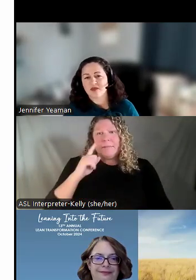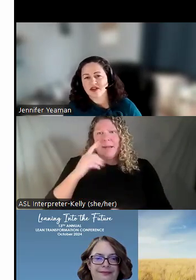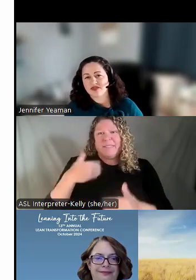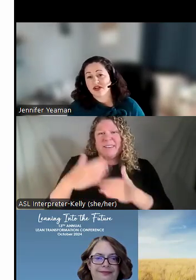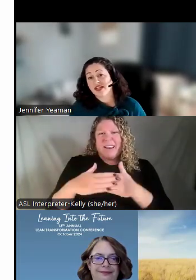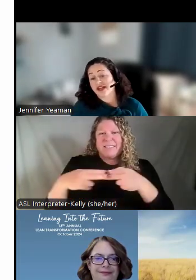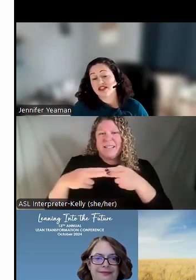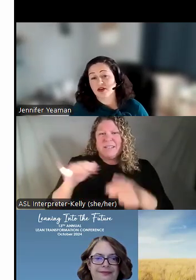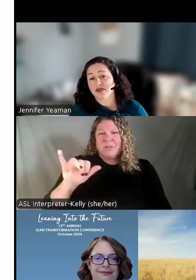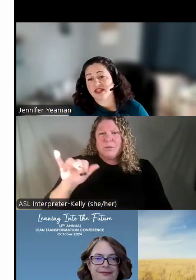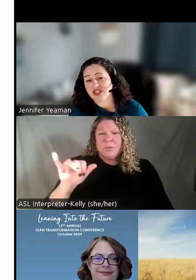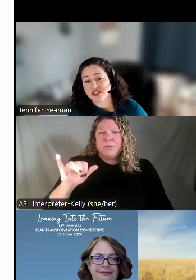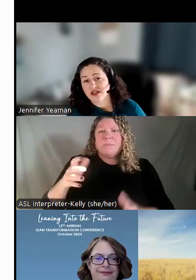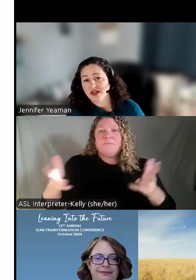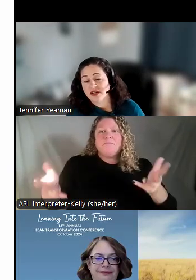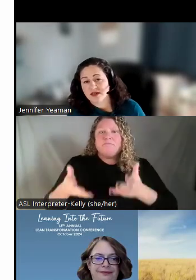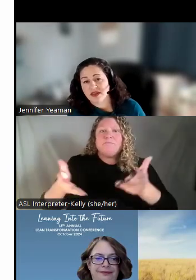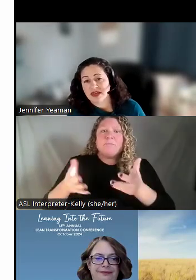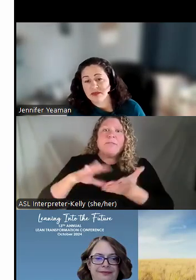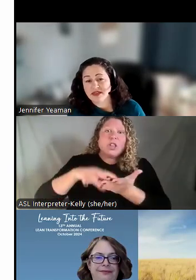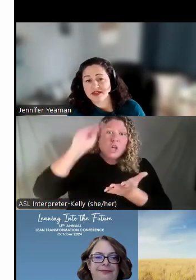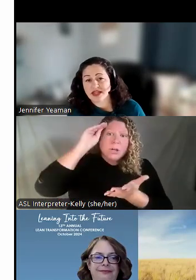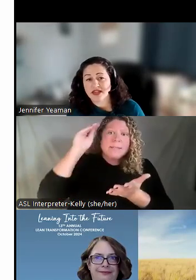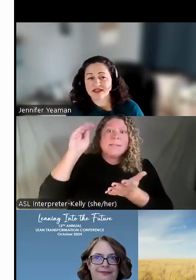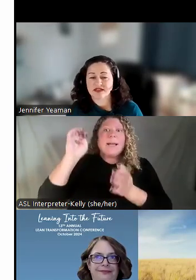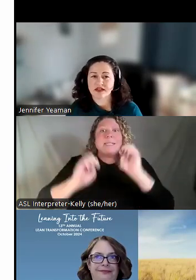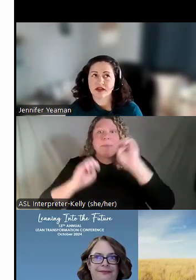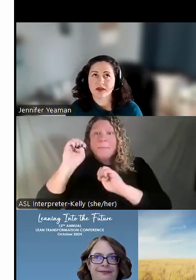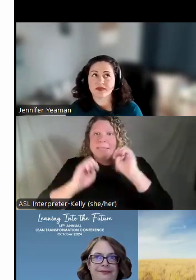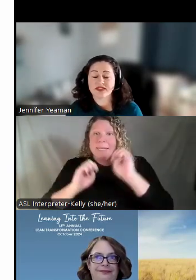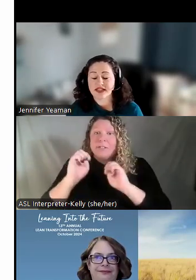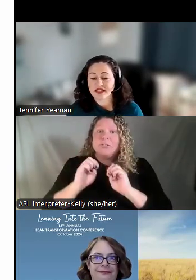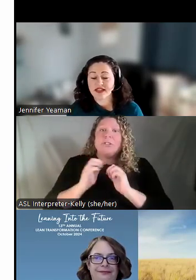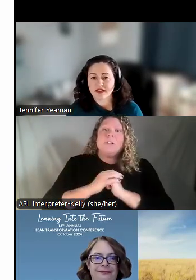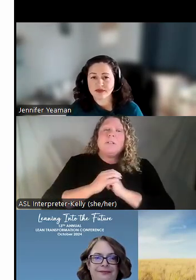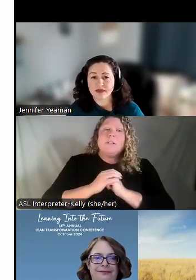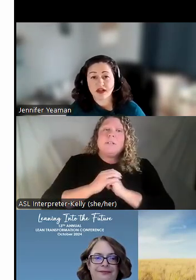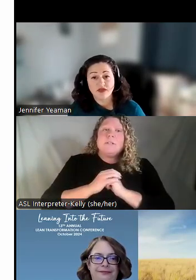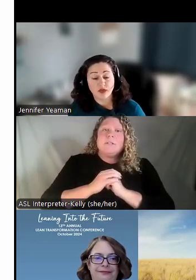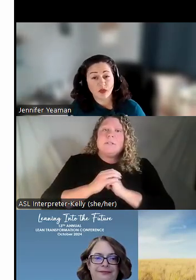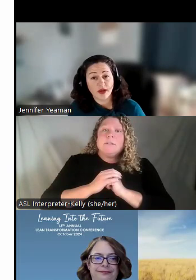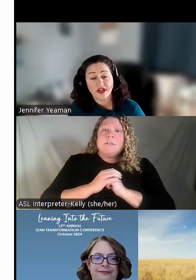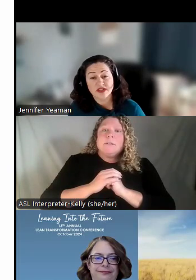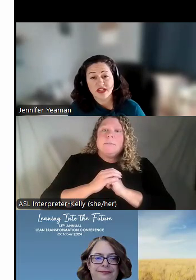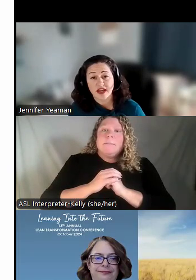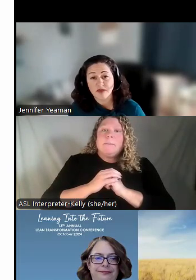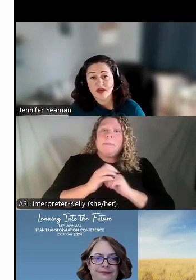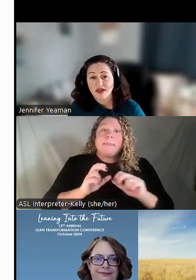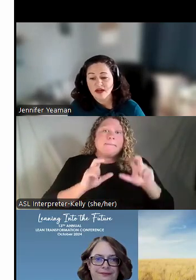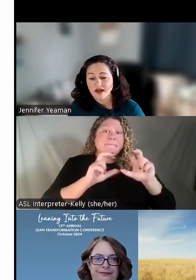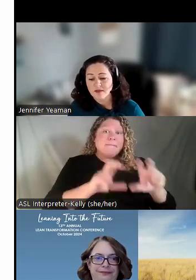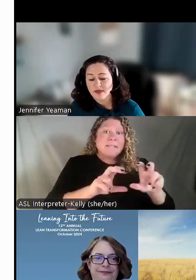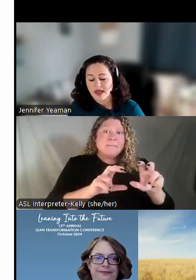the environment of learning and experimentation. And maybe in this case, sinking the investment of 1 year's